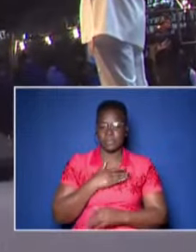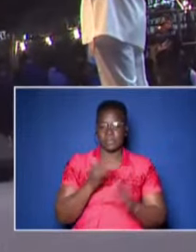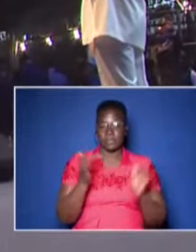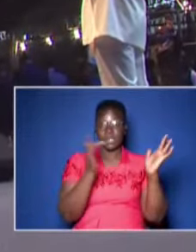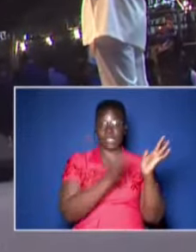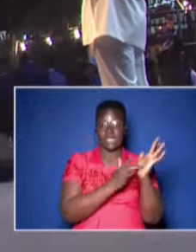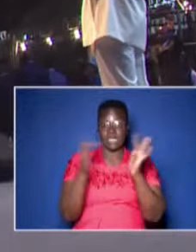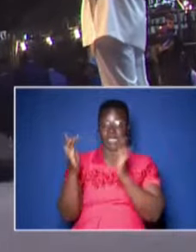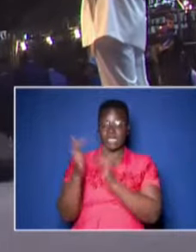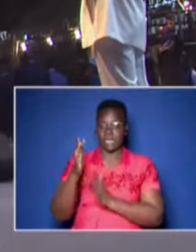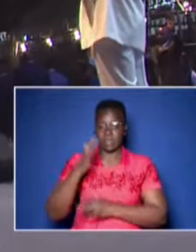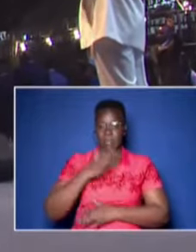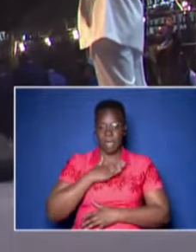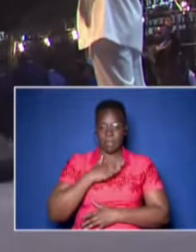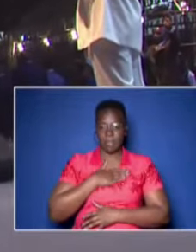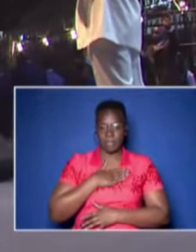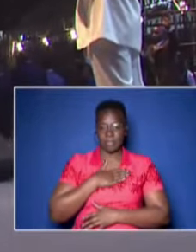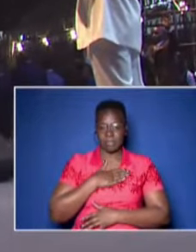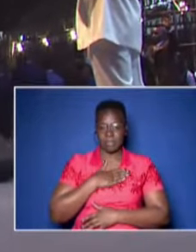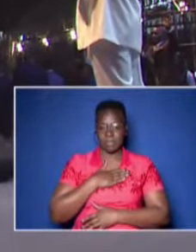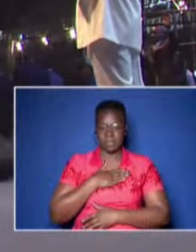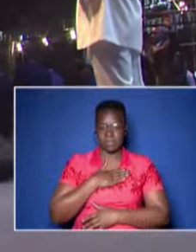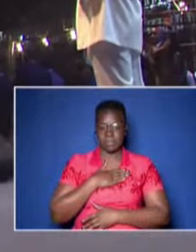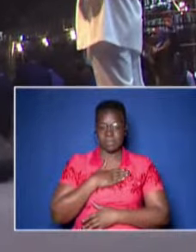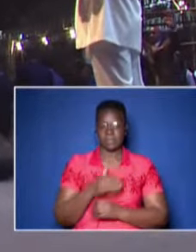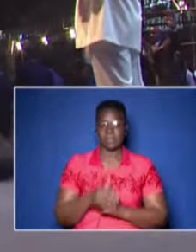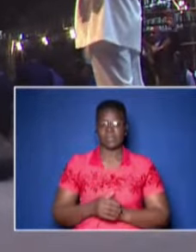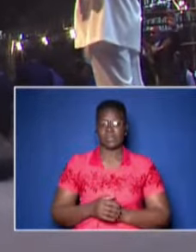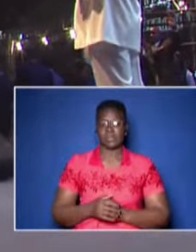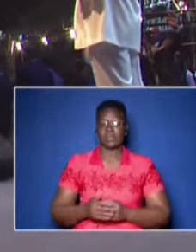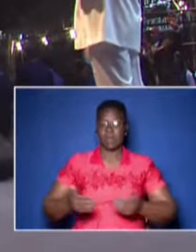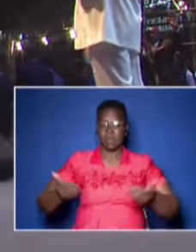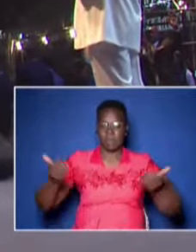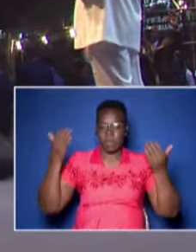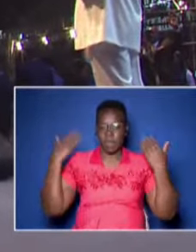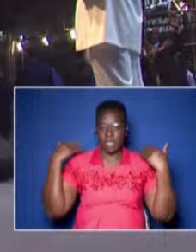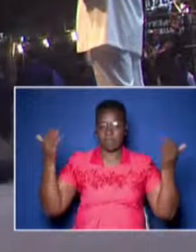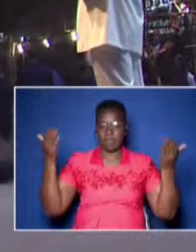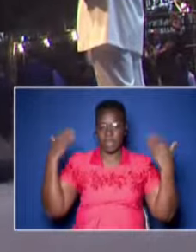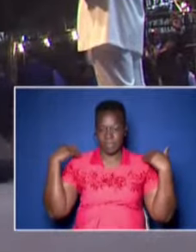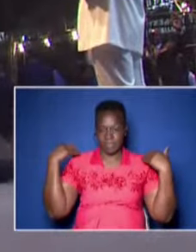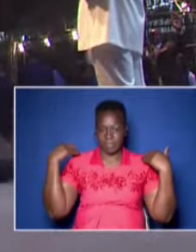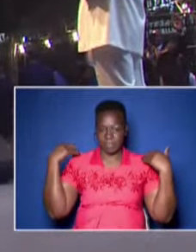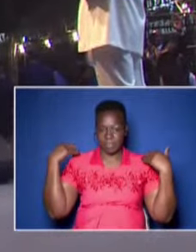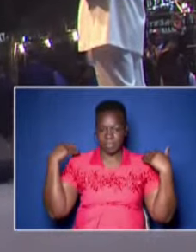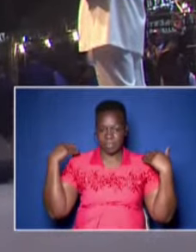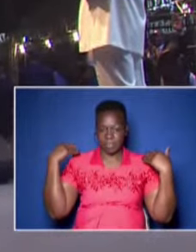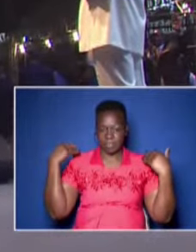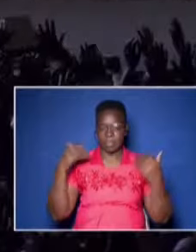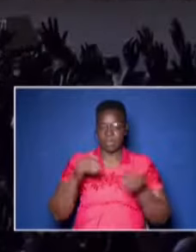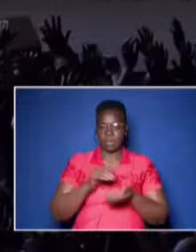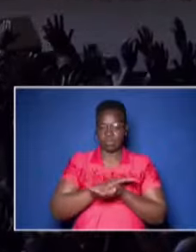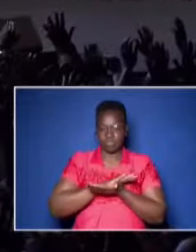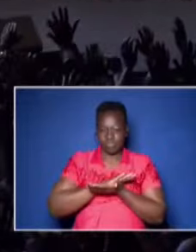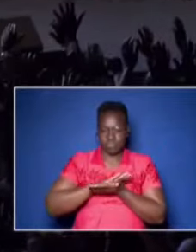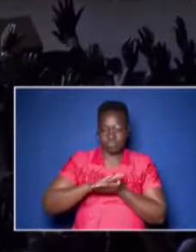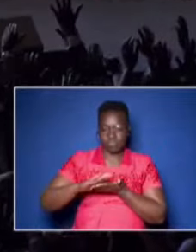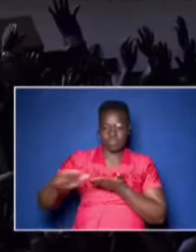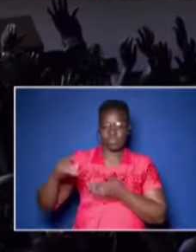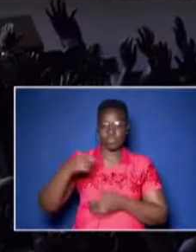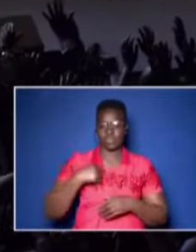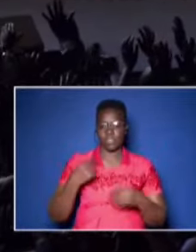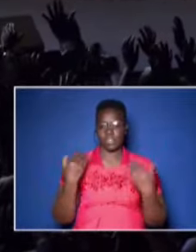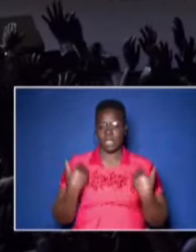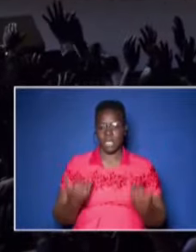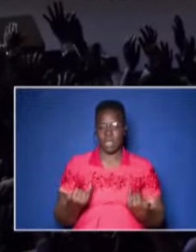my Jesus my Jesus forever forever Wash Me Now Wash Me